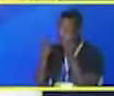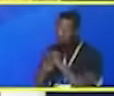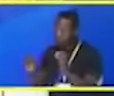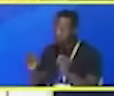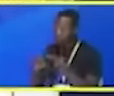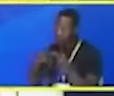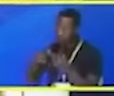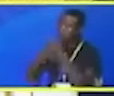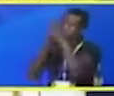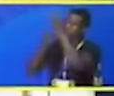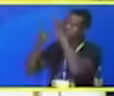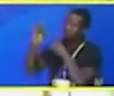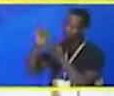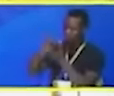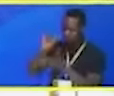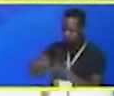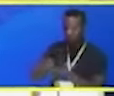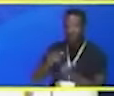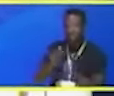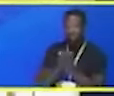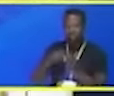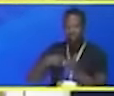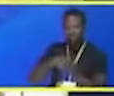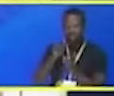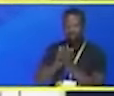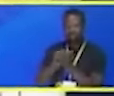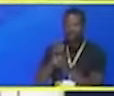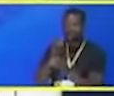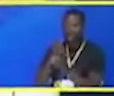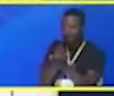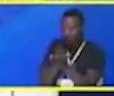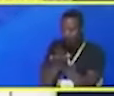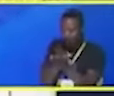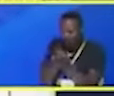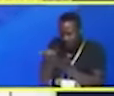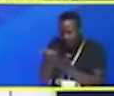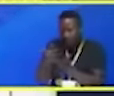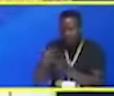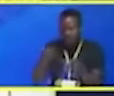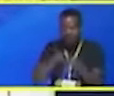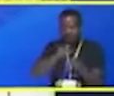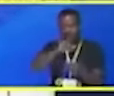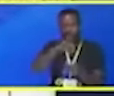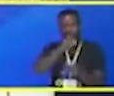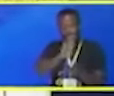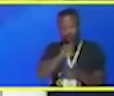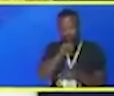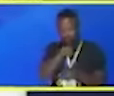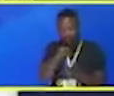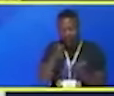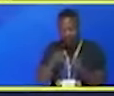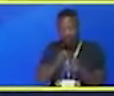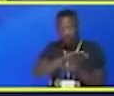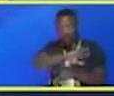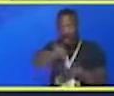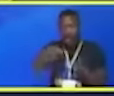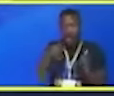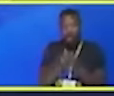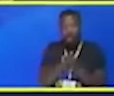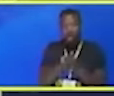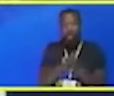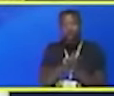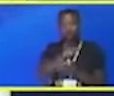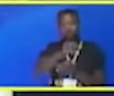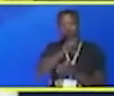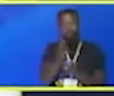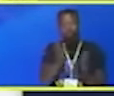anything. What is the good report? That I maintain my integrity like Job. The Bible says when all hell broke loose